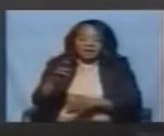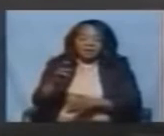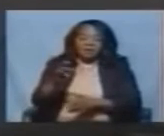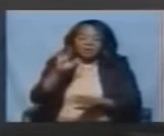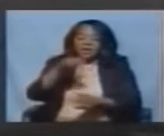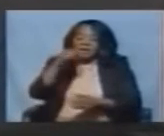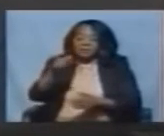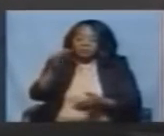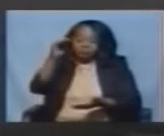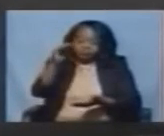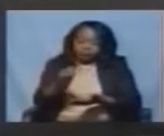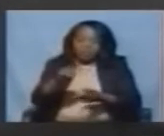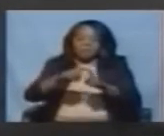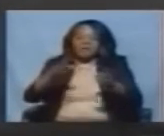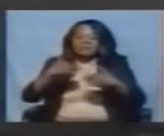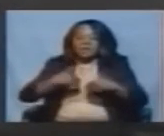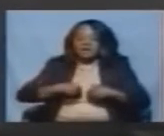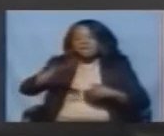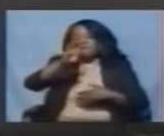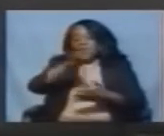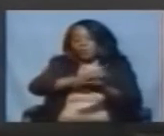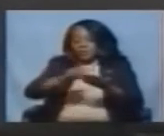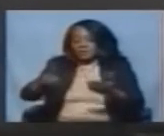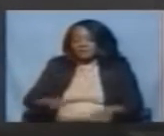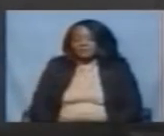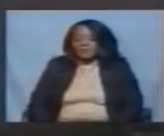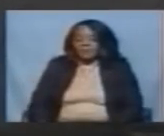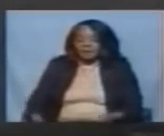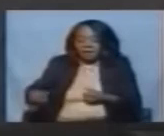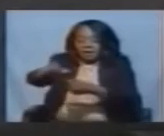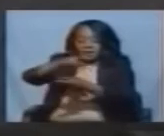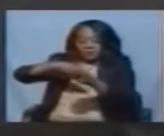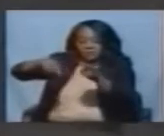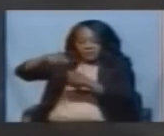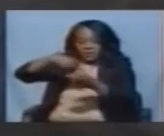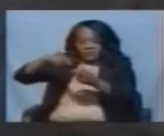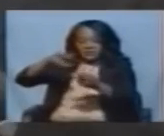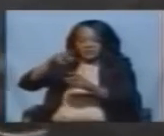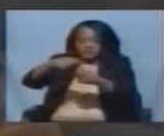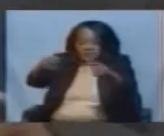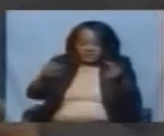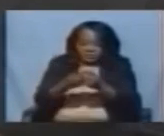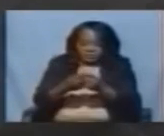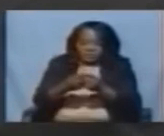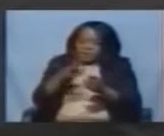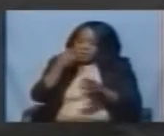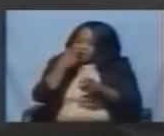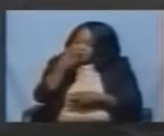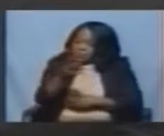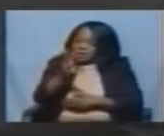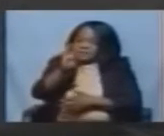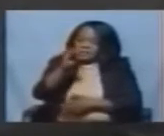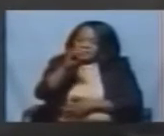have 4 weeks in which to do that. When that is done, there's an evaluation panel. The evaluation panel is going to make sure that they look at this bid to make sure